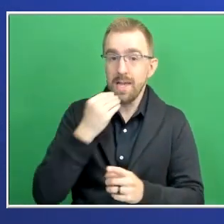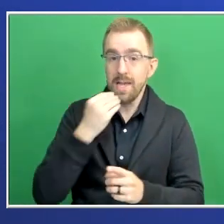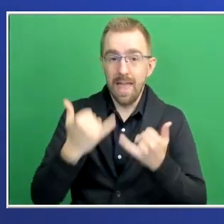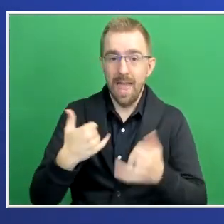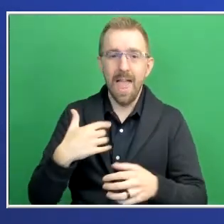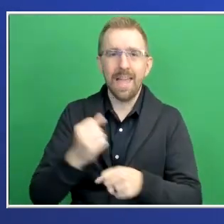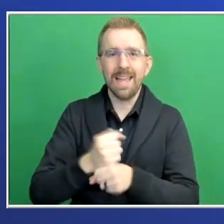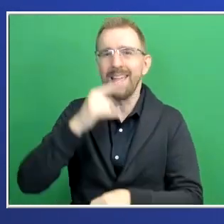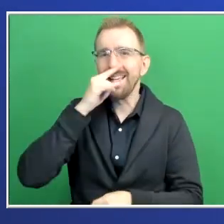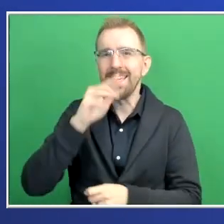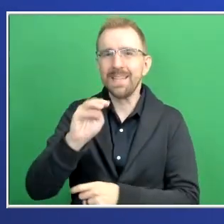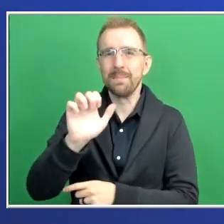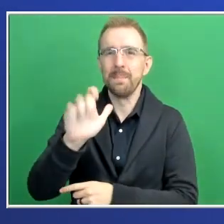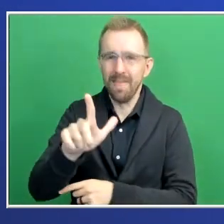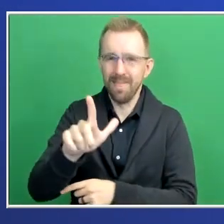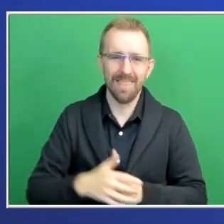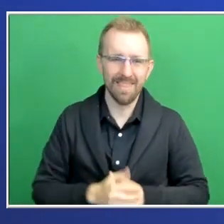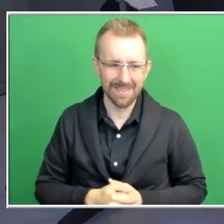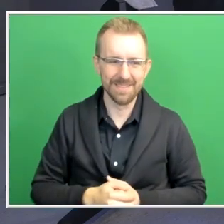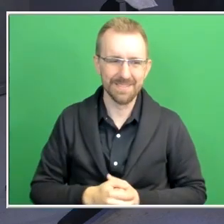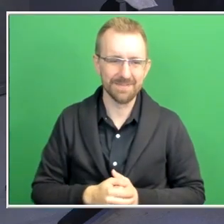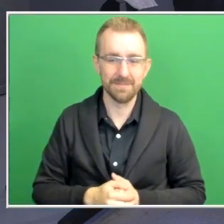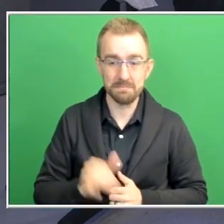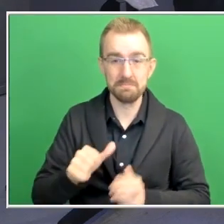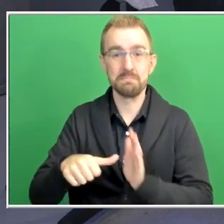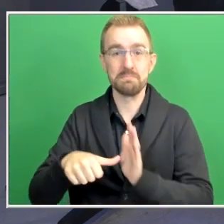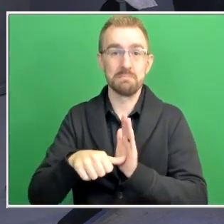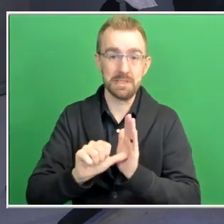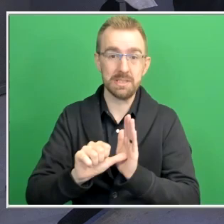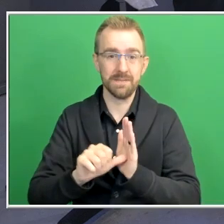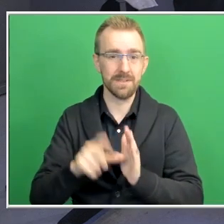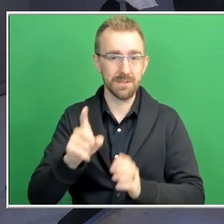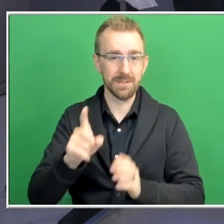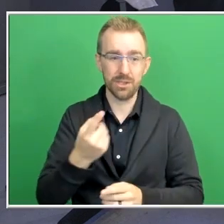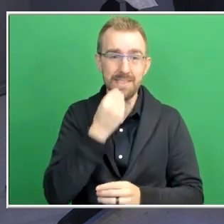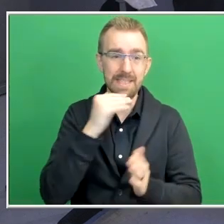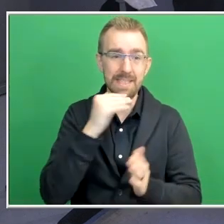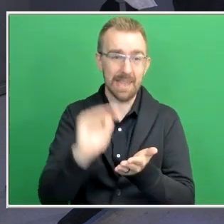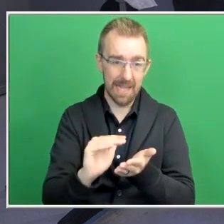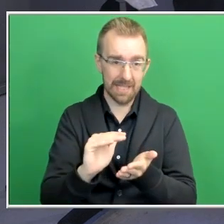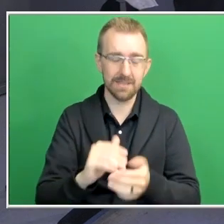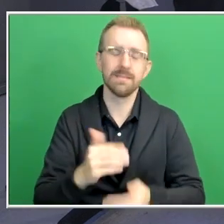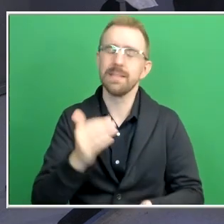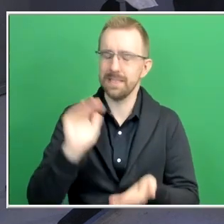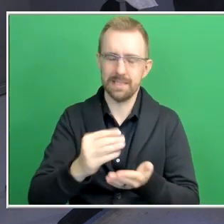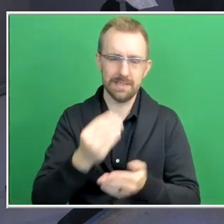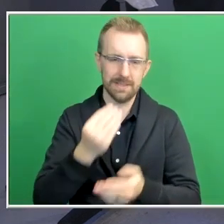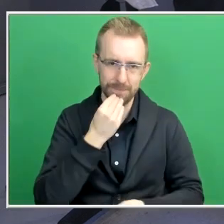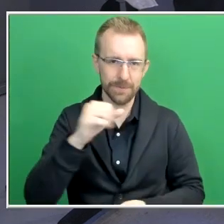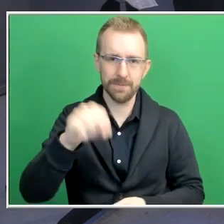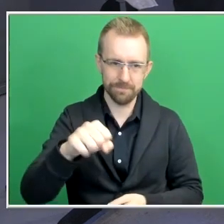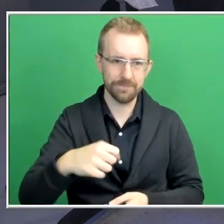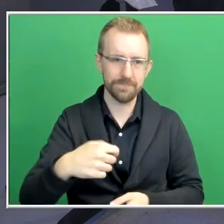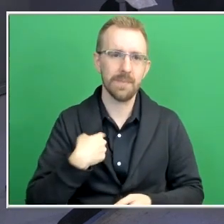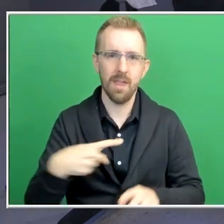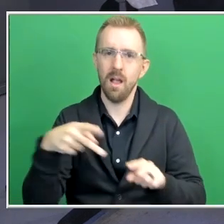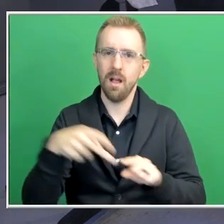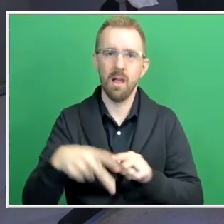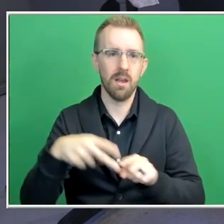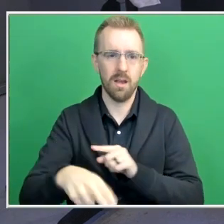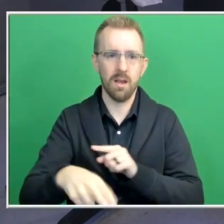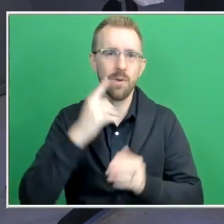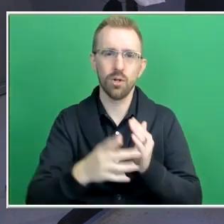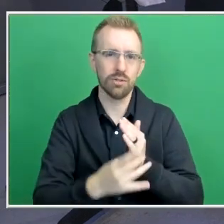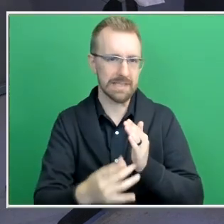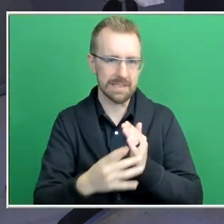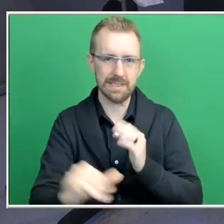menu. That's impressive. And so when you're just eating less food now. Less food. Yeah. And I cut back just from the greasy. Are